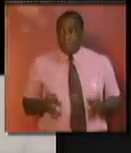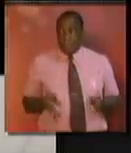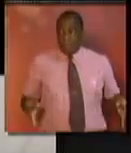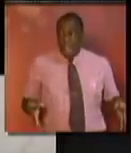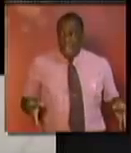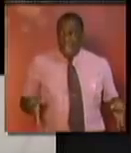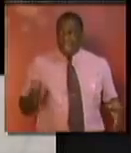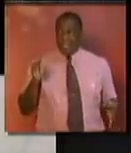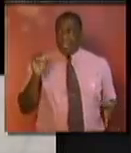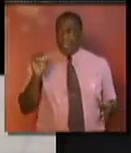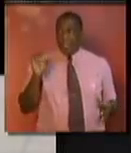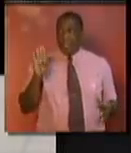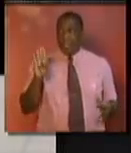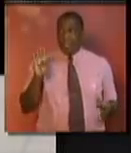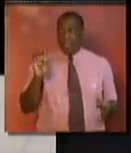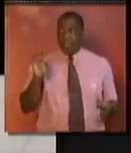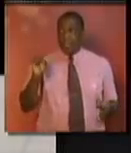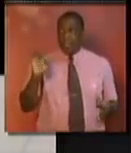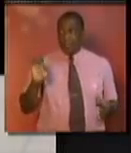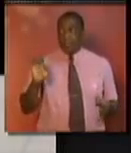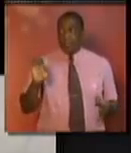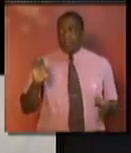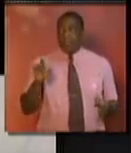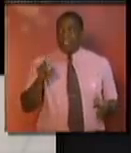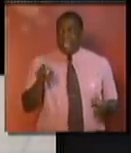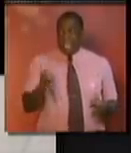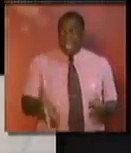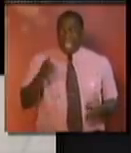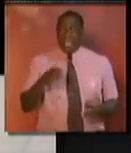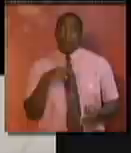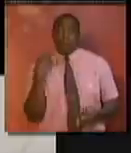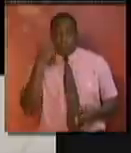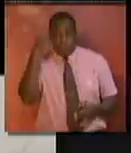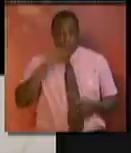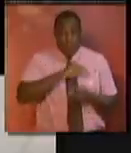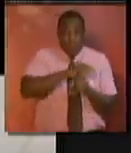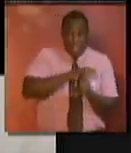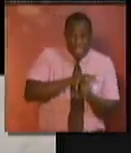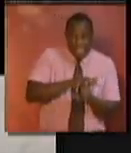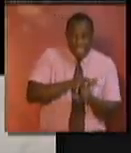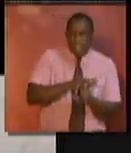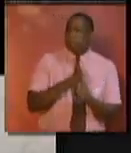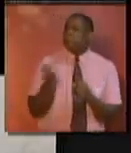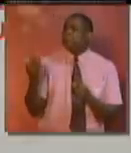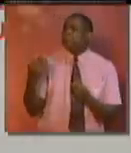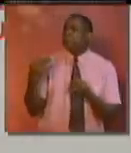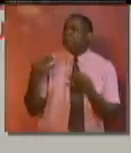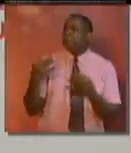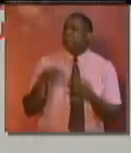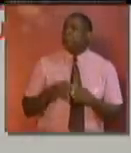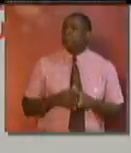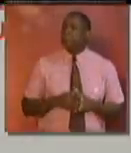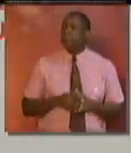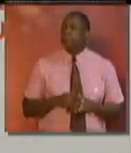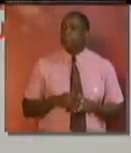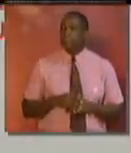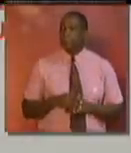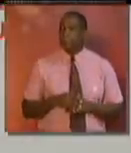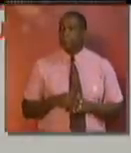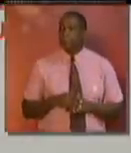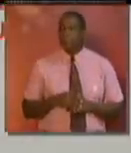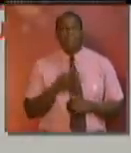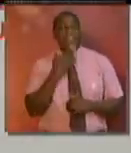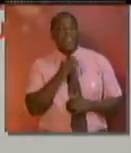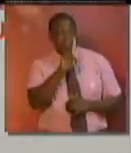most vulnerable to COVID-19 or highly vulnerable to COVID-19. Thank you. Okay, thank you for your